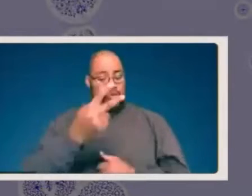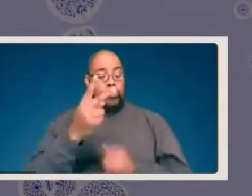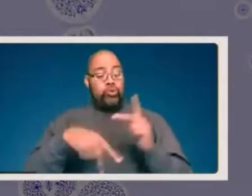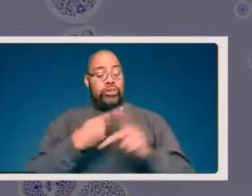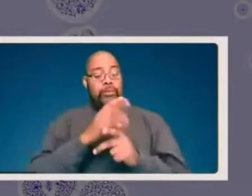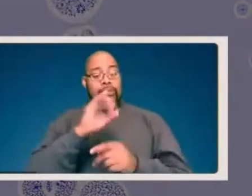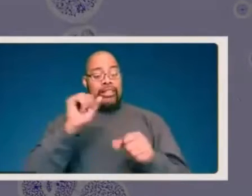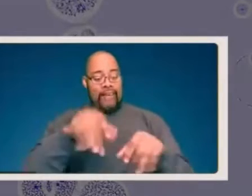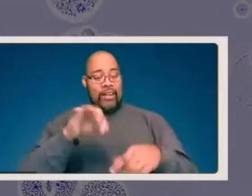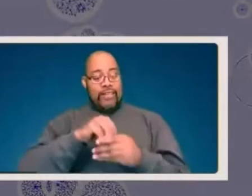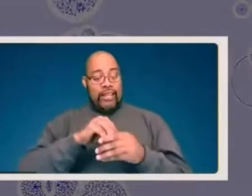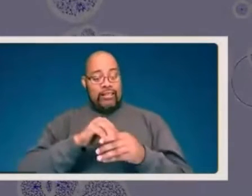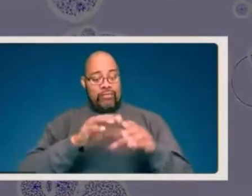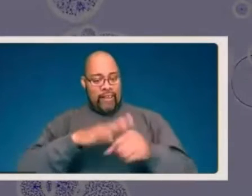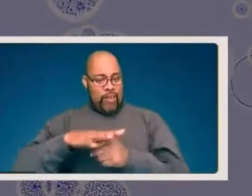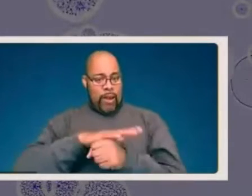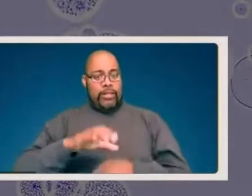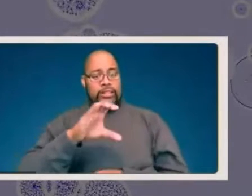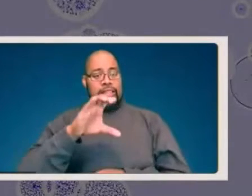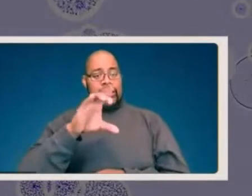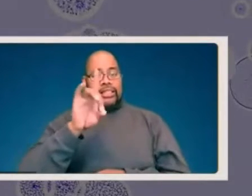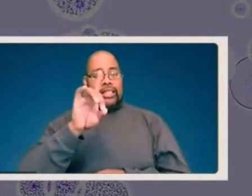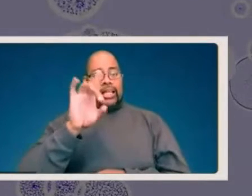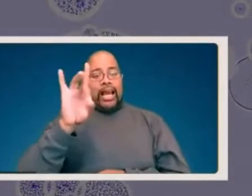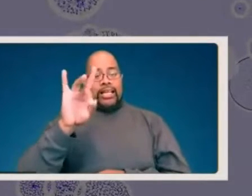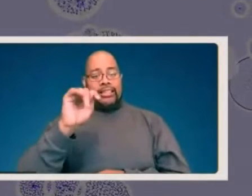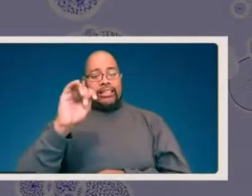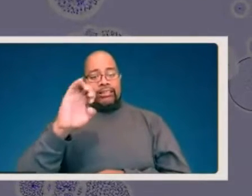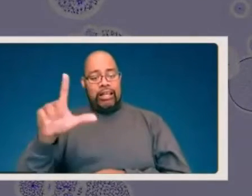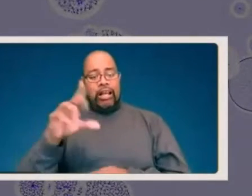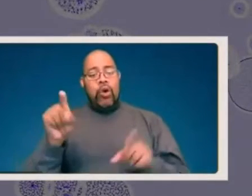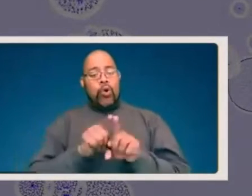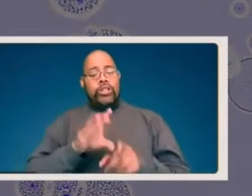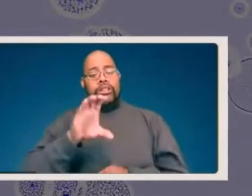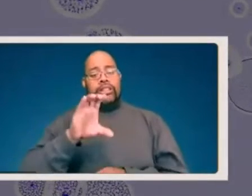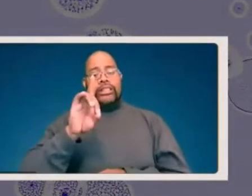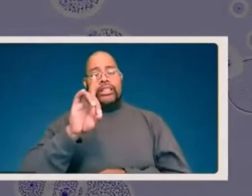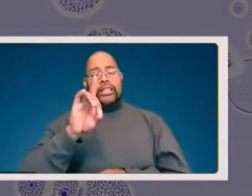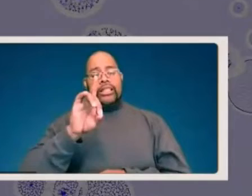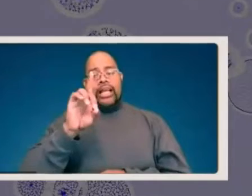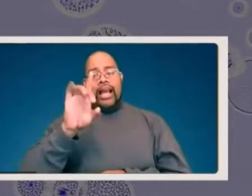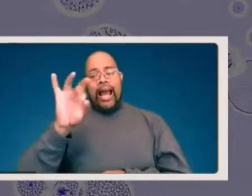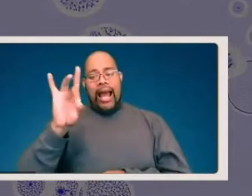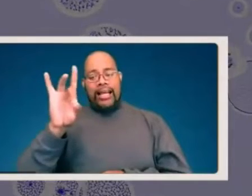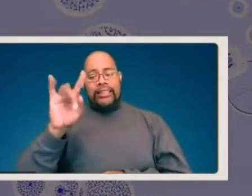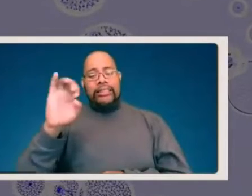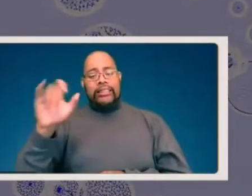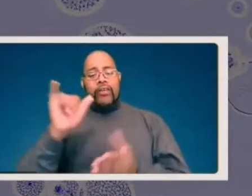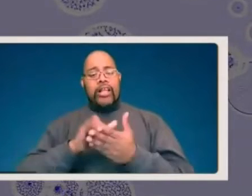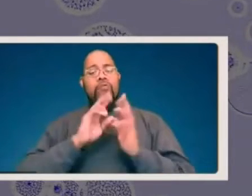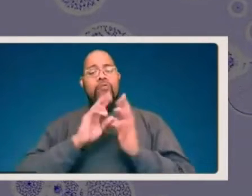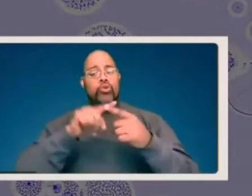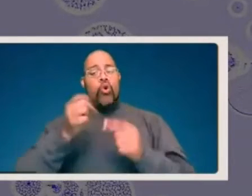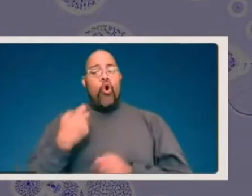this environment, CD8 T cells that are reactive to foreign antigens, as well as CD8 T cells that are reactive to our own antigens.